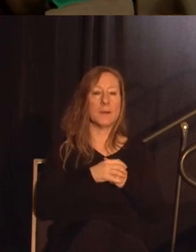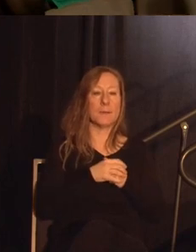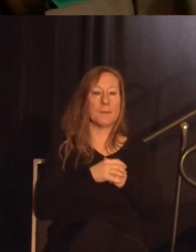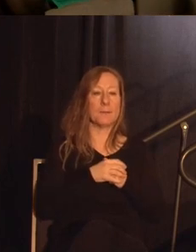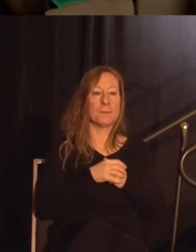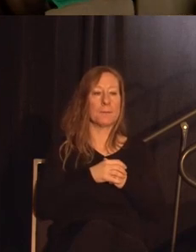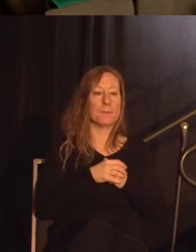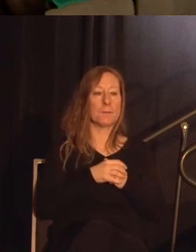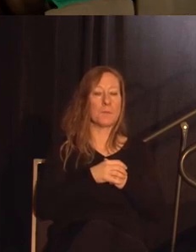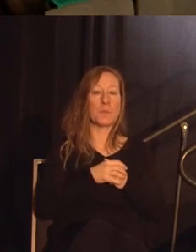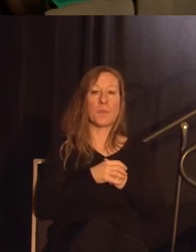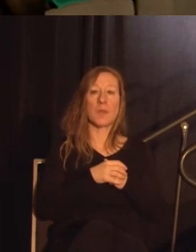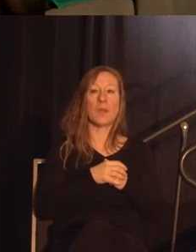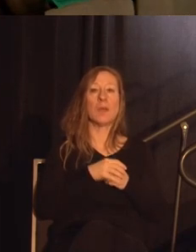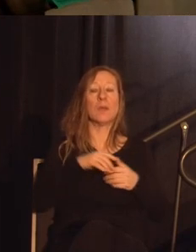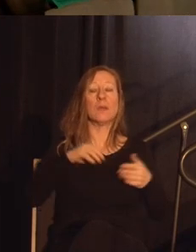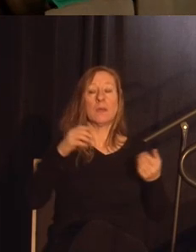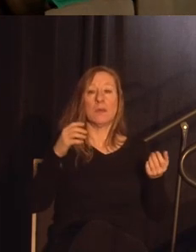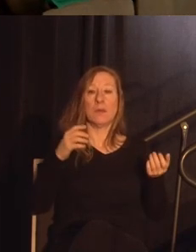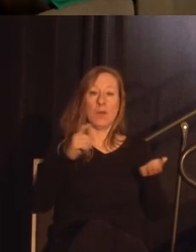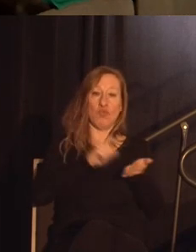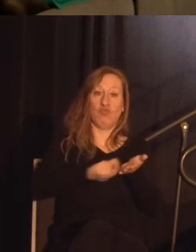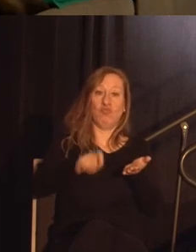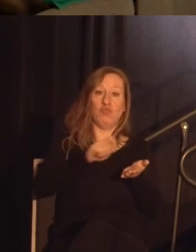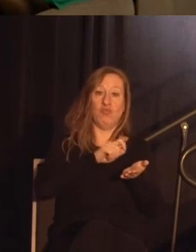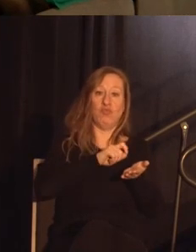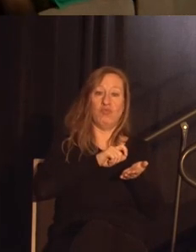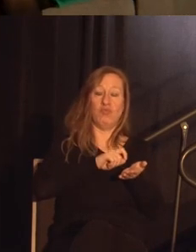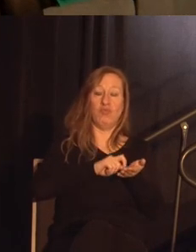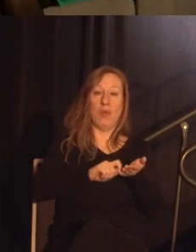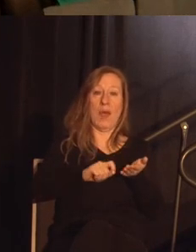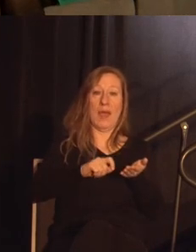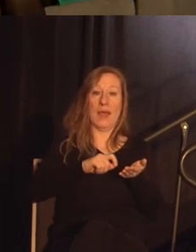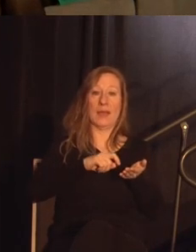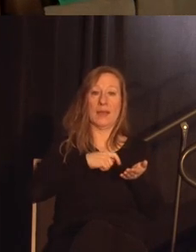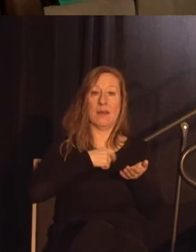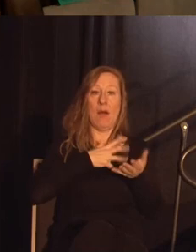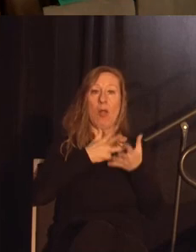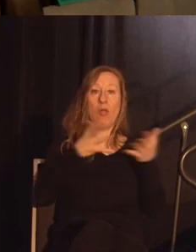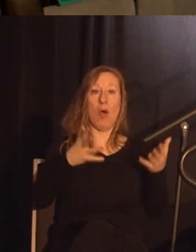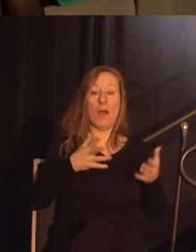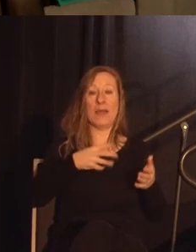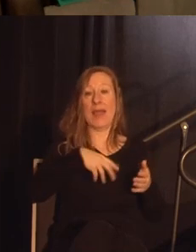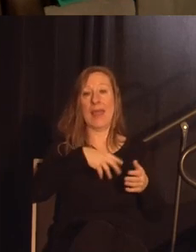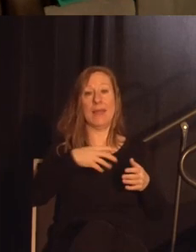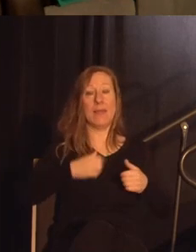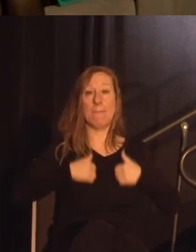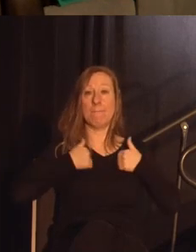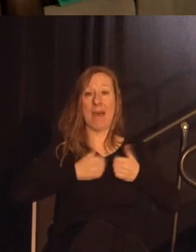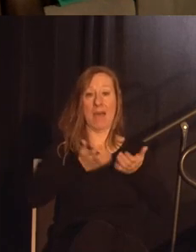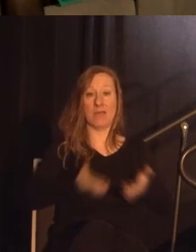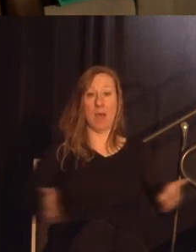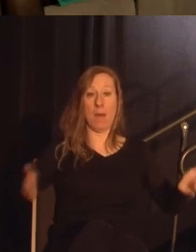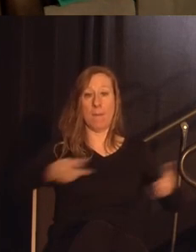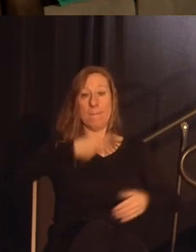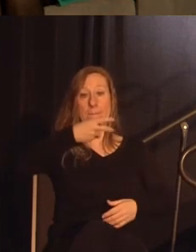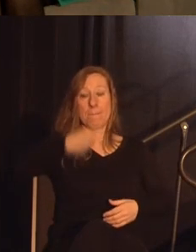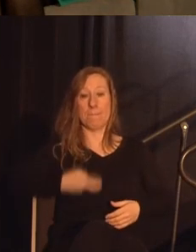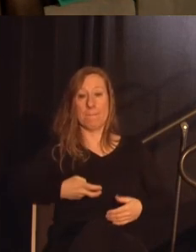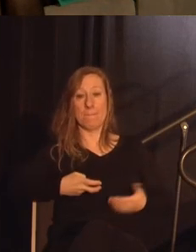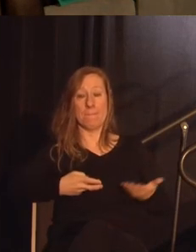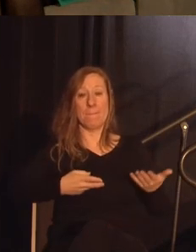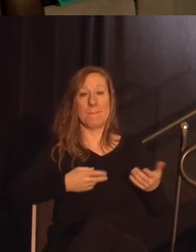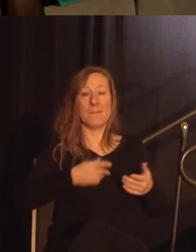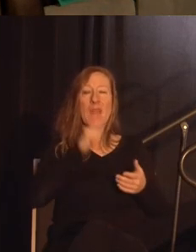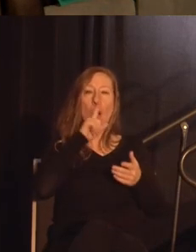the bathtub. When I say that, I don't write literally. I think a lot of my writing happens just straight up in my head, and I never write it down. But I like